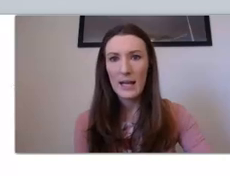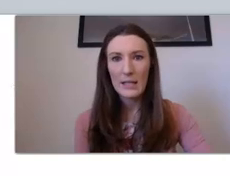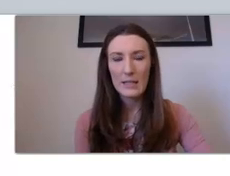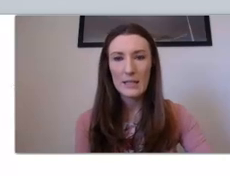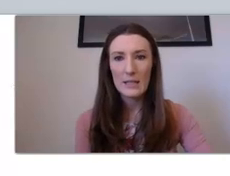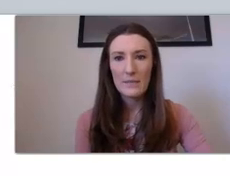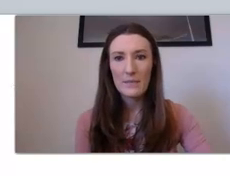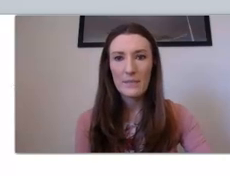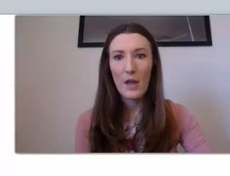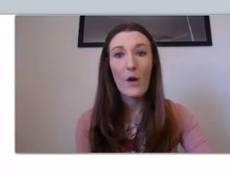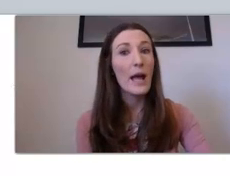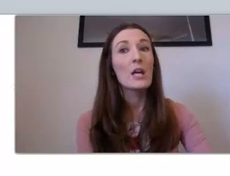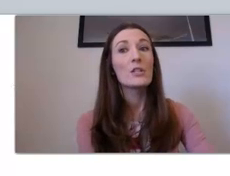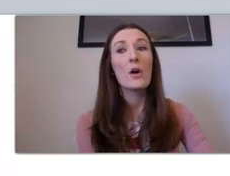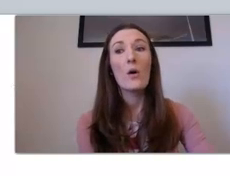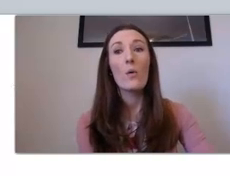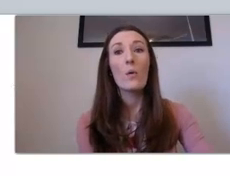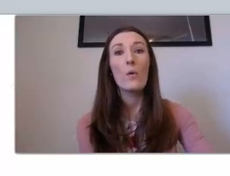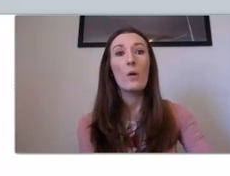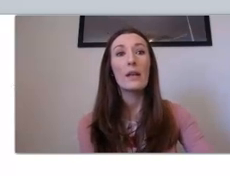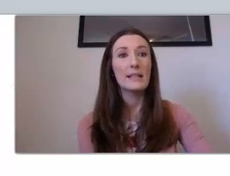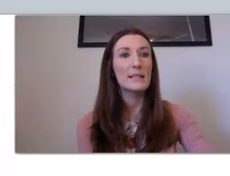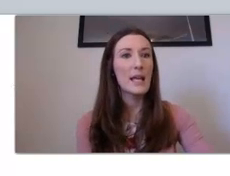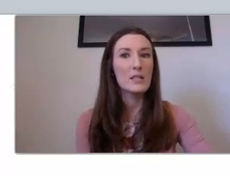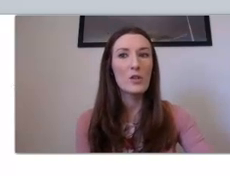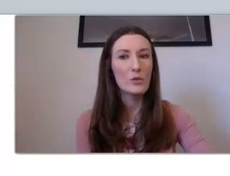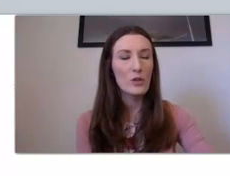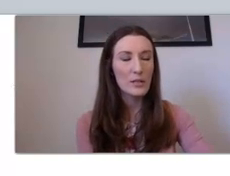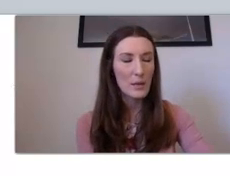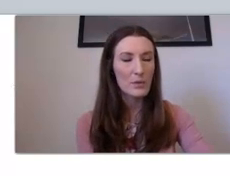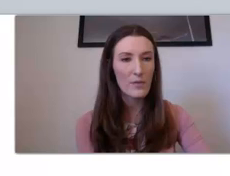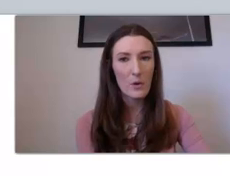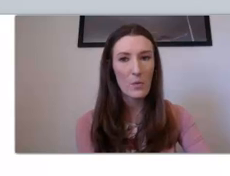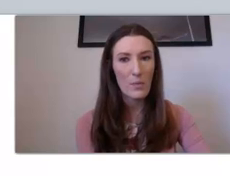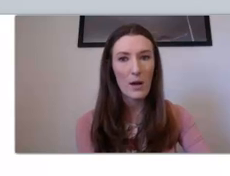What is next? Okay, so next is, those